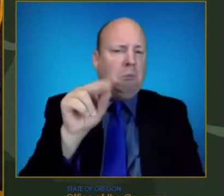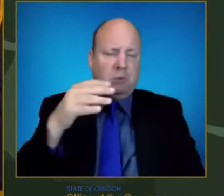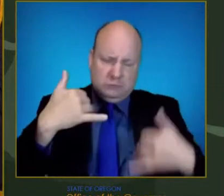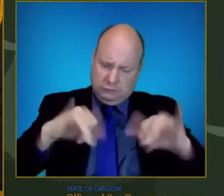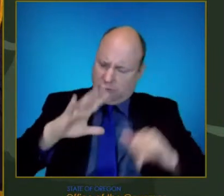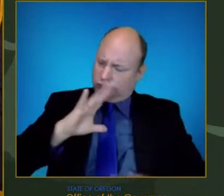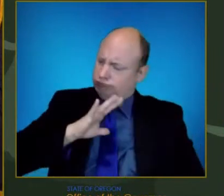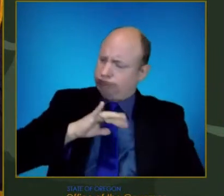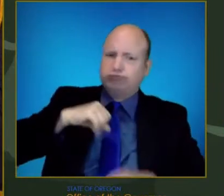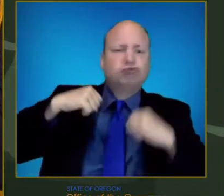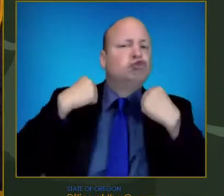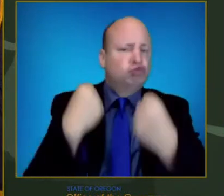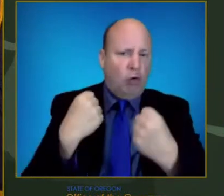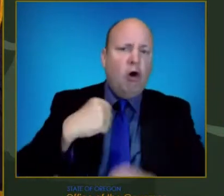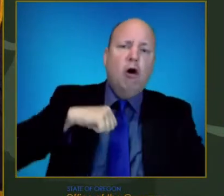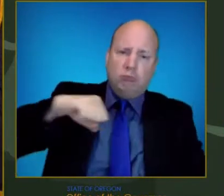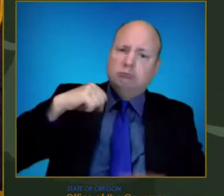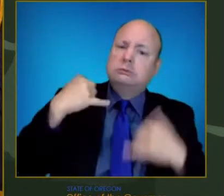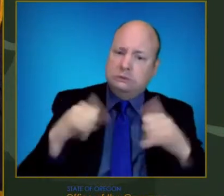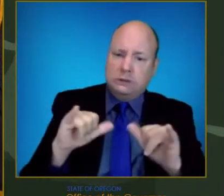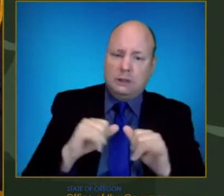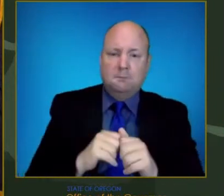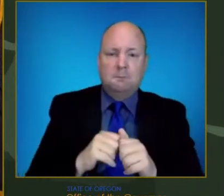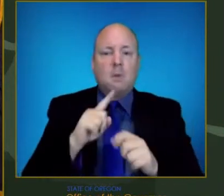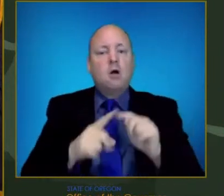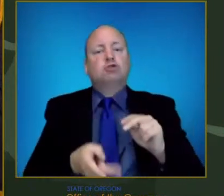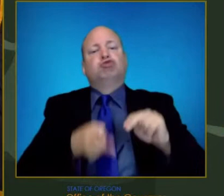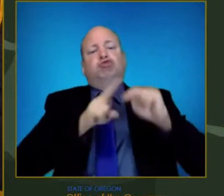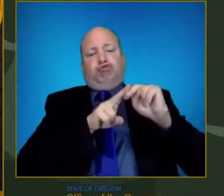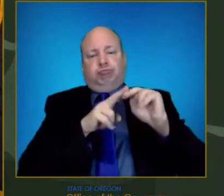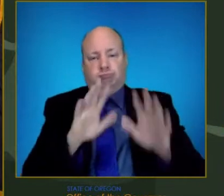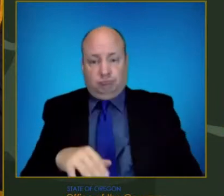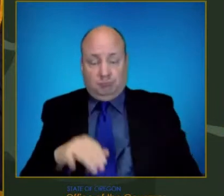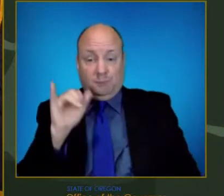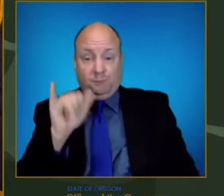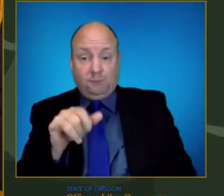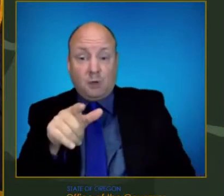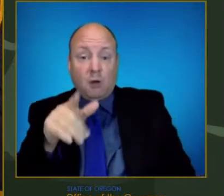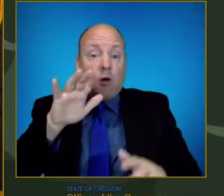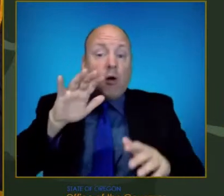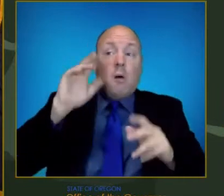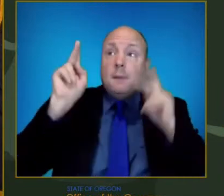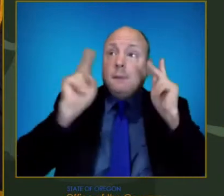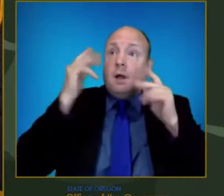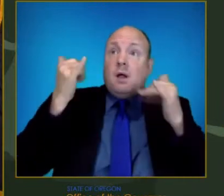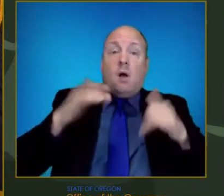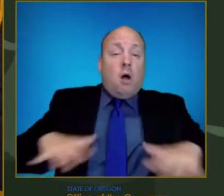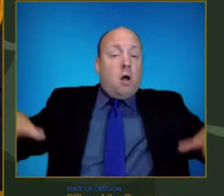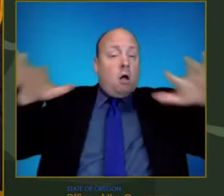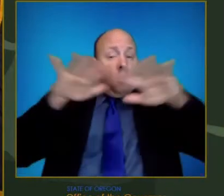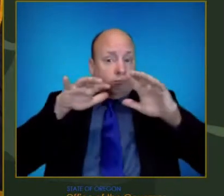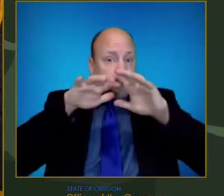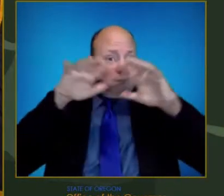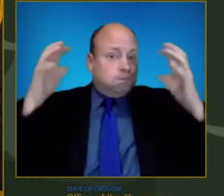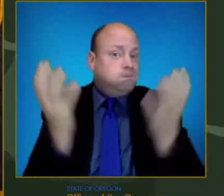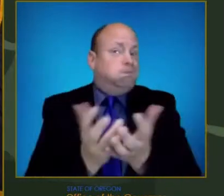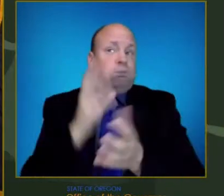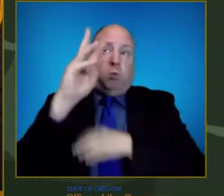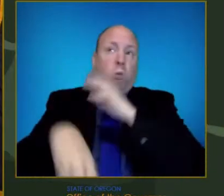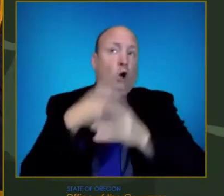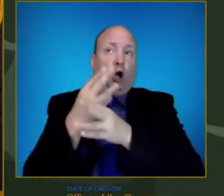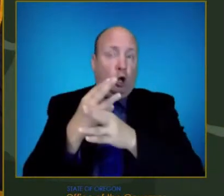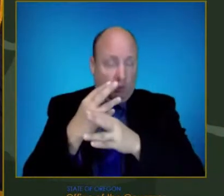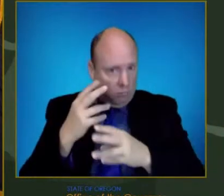getting vaccinated around the world each day, we are constantly receiving new information. I'm so grateful for